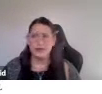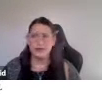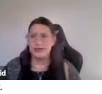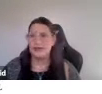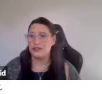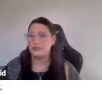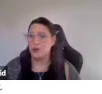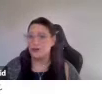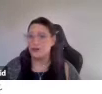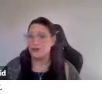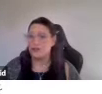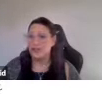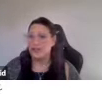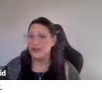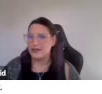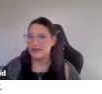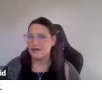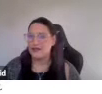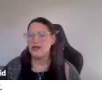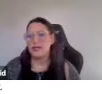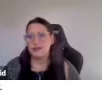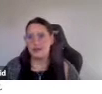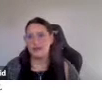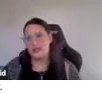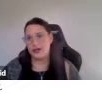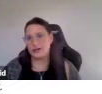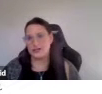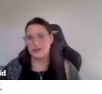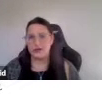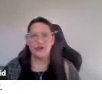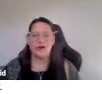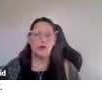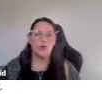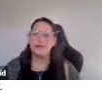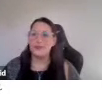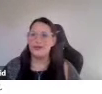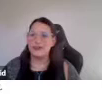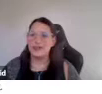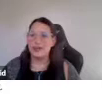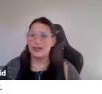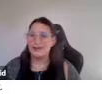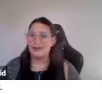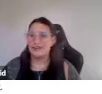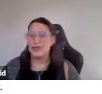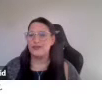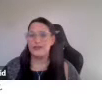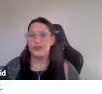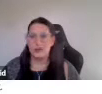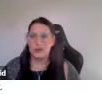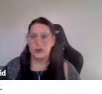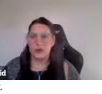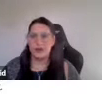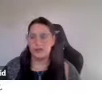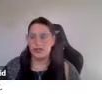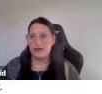these are things I wish more students would take advantage of because they're a really great resource. What it basically is a space for you